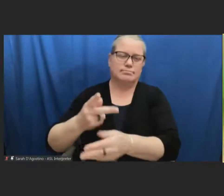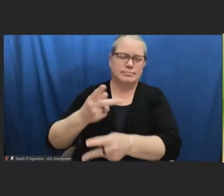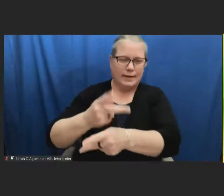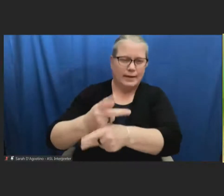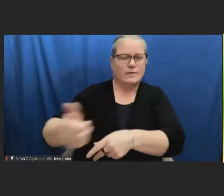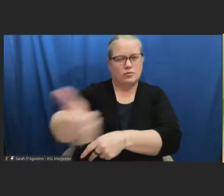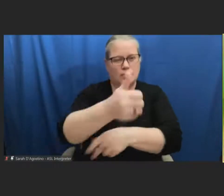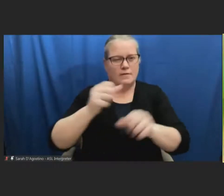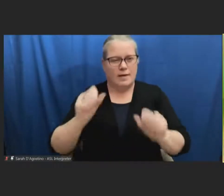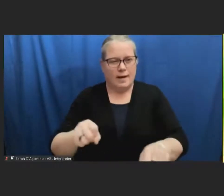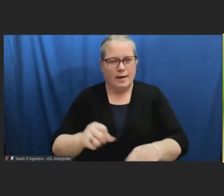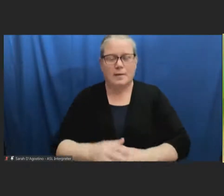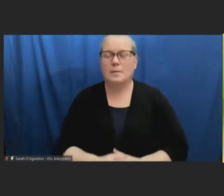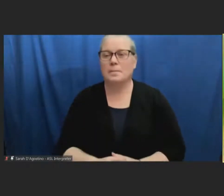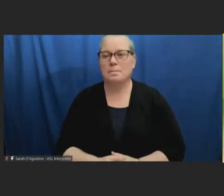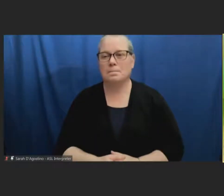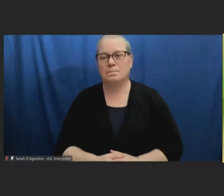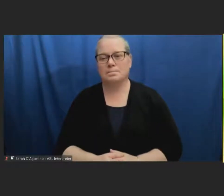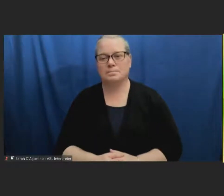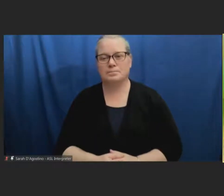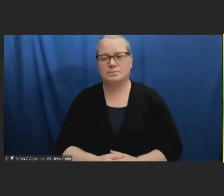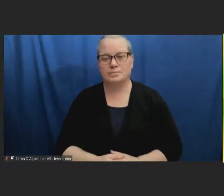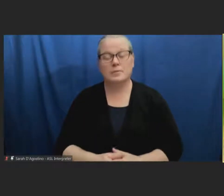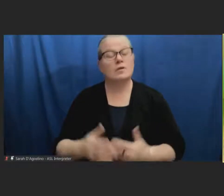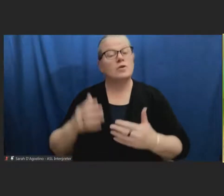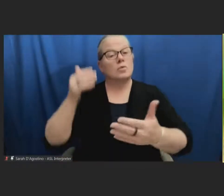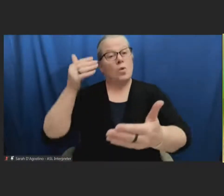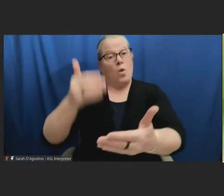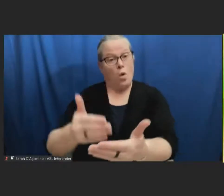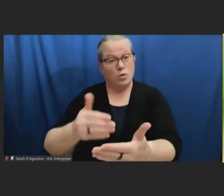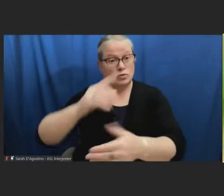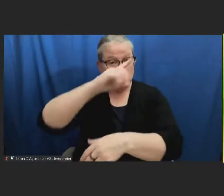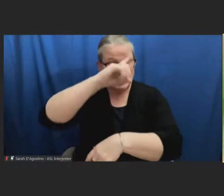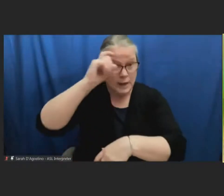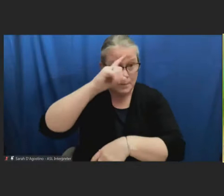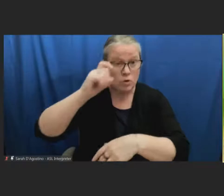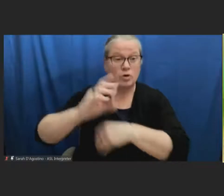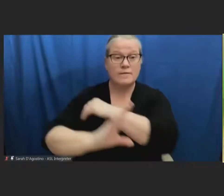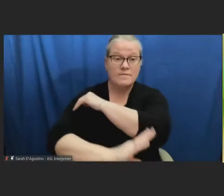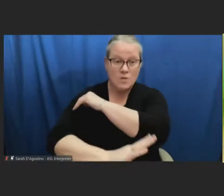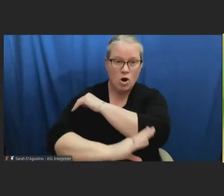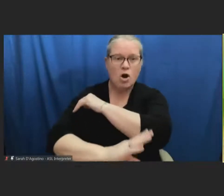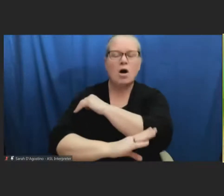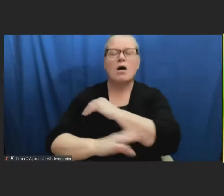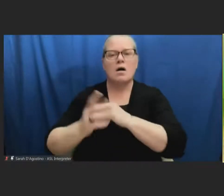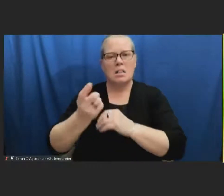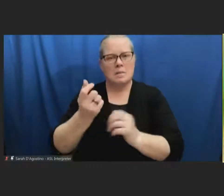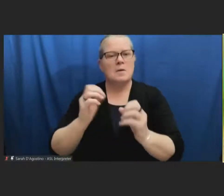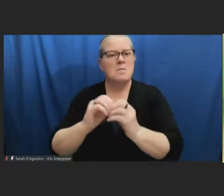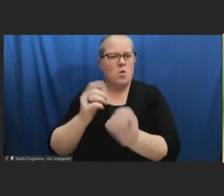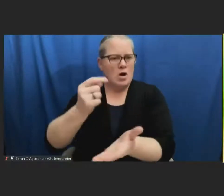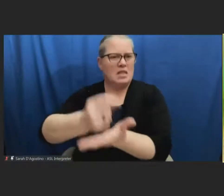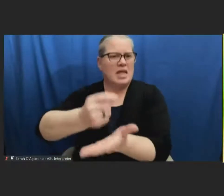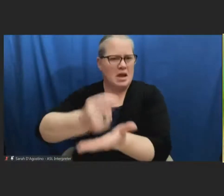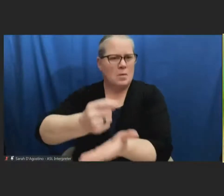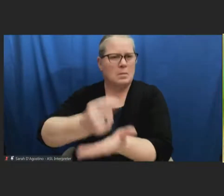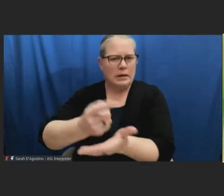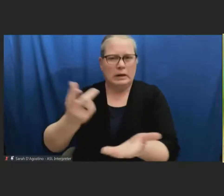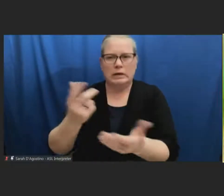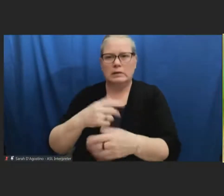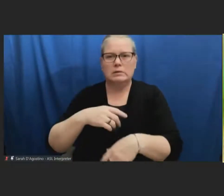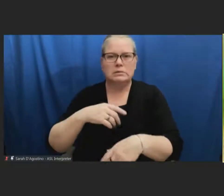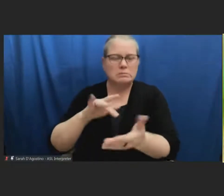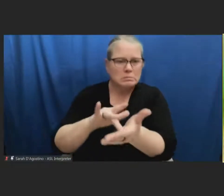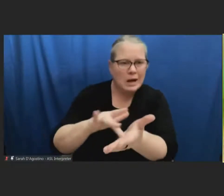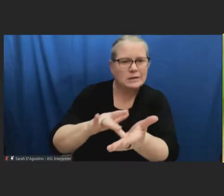availability of therapeutics. Certainly, as we get into the summer and the fall, they should be widely accessible. I think we're going to see much more widespread availability of testing, and hopefully we don't